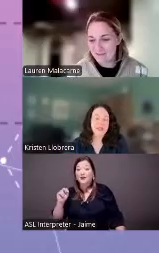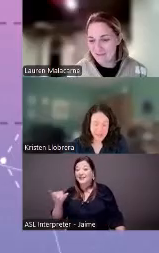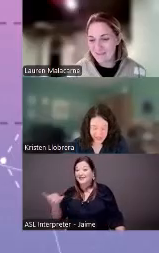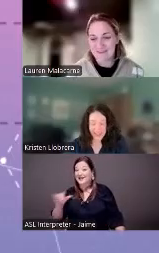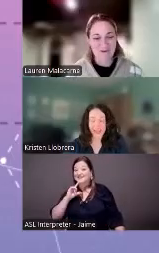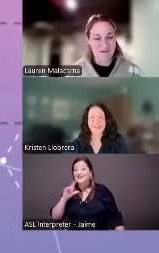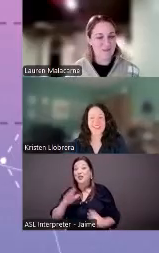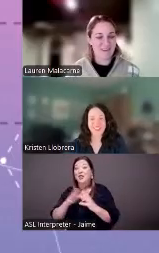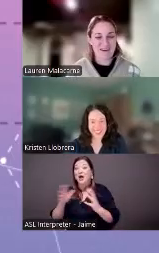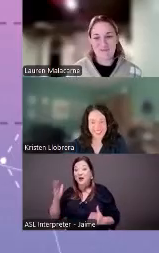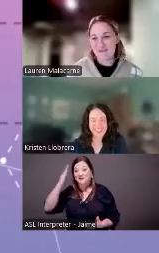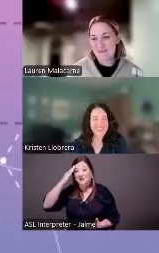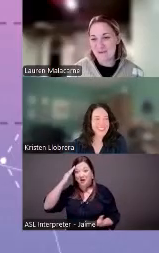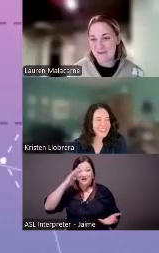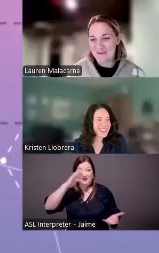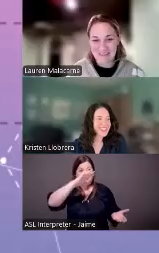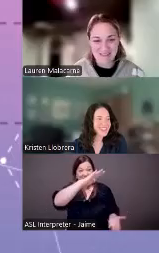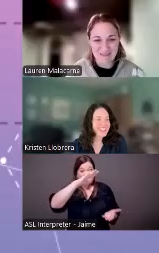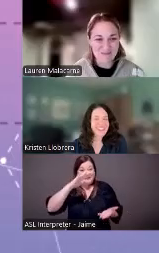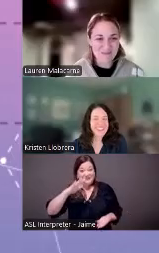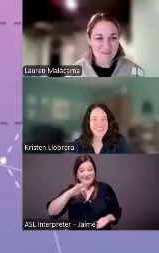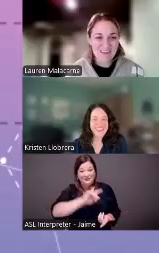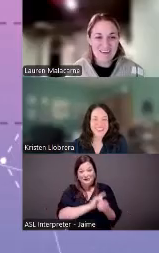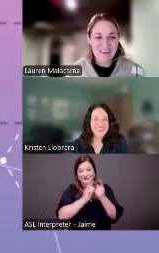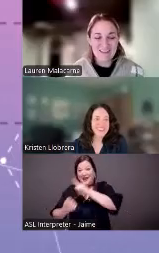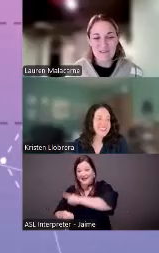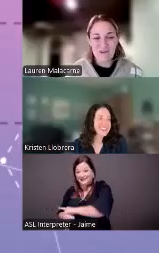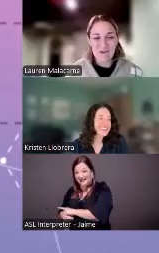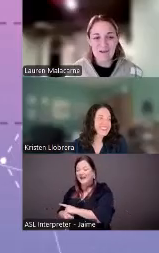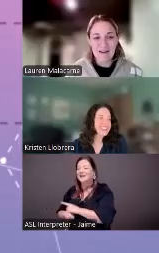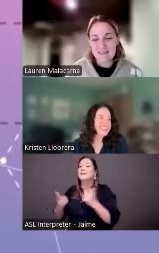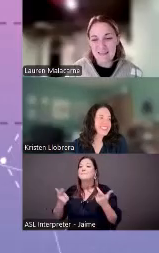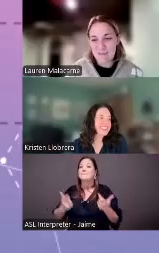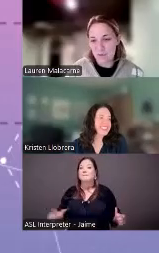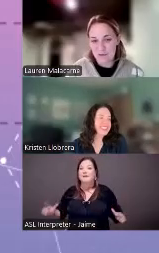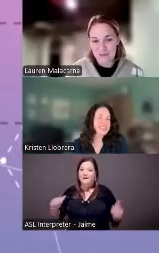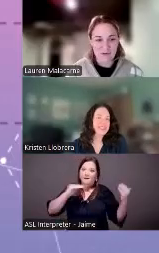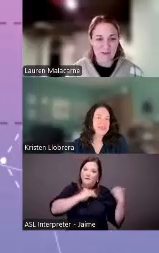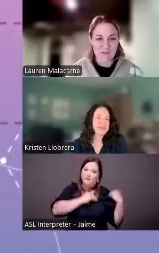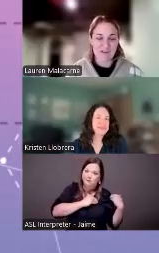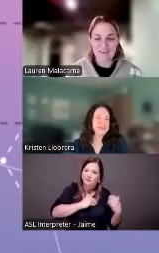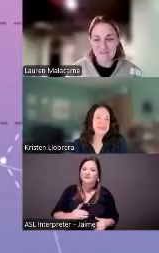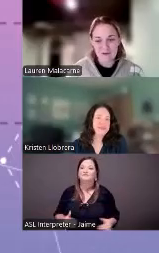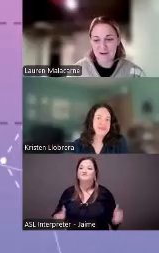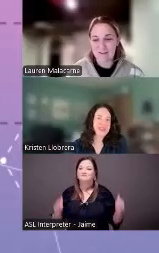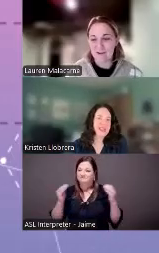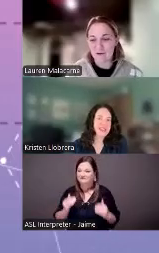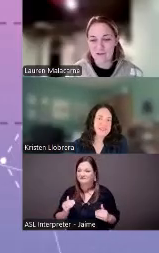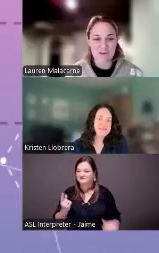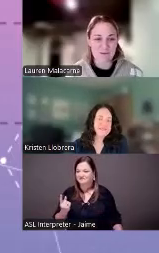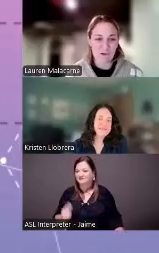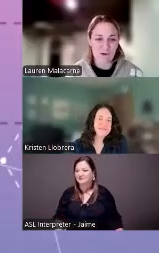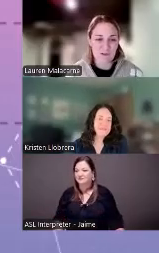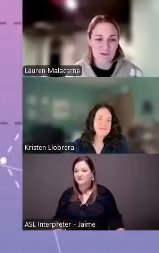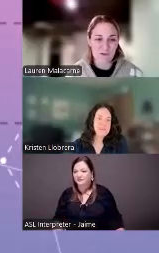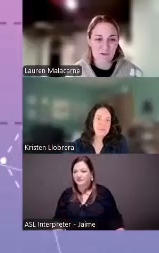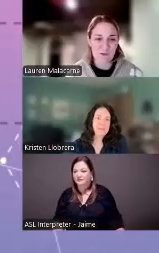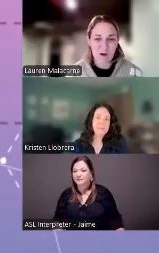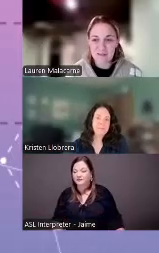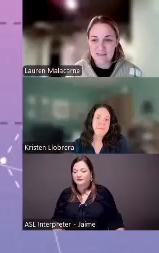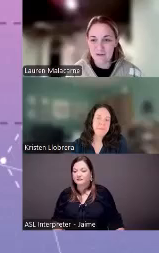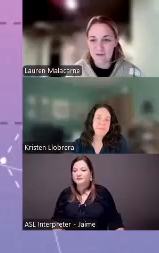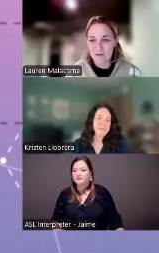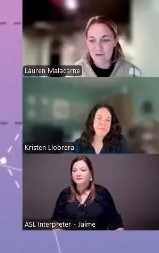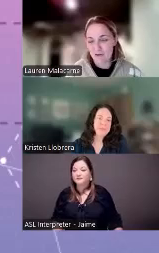quite literally. So Yes. it's a big undertaking. And so next came prototype development, and this I'll kind of lean on Kristen for. So